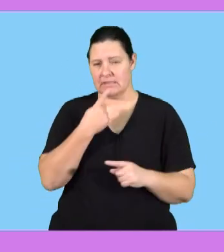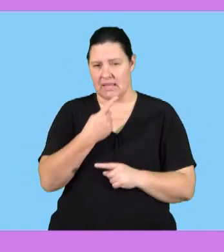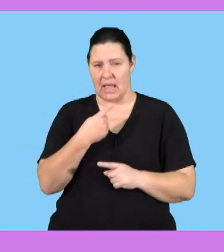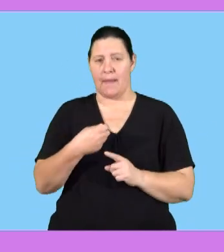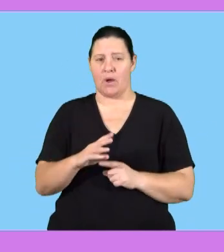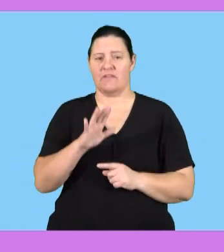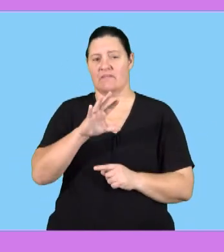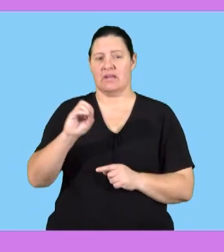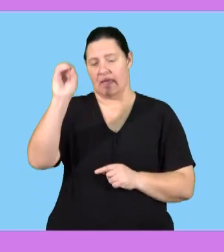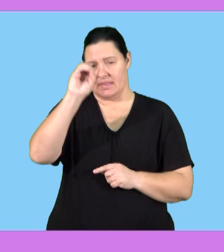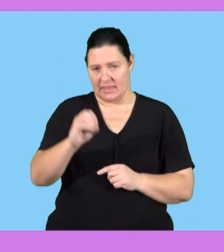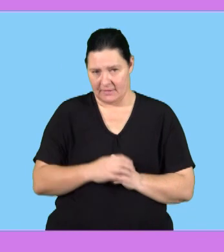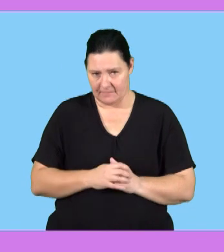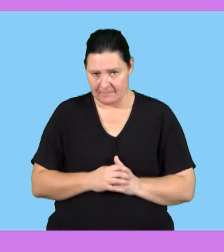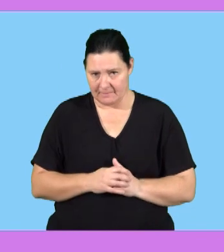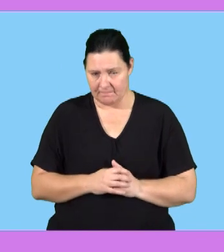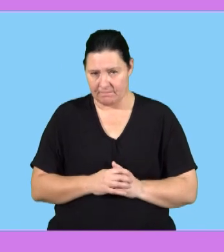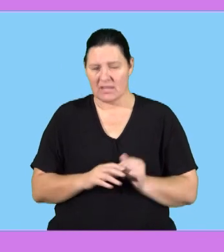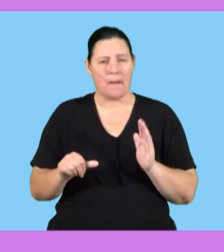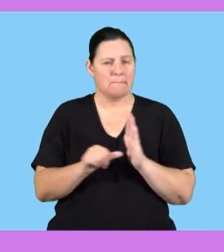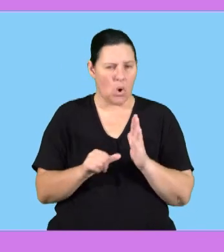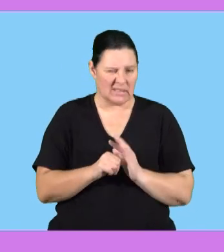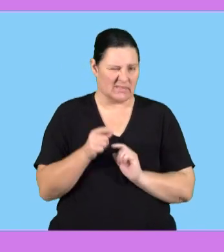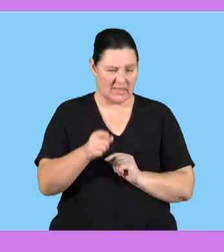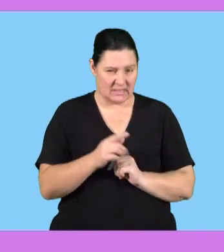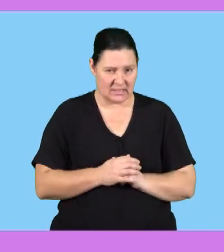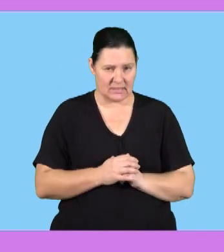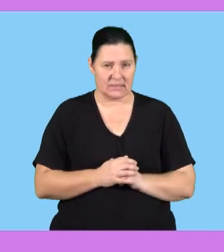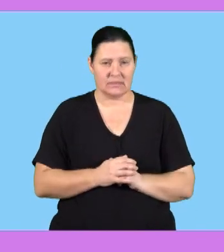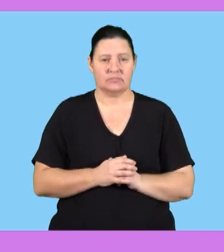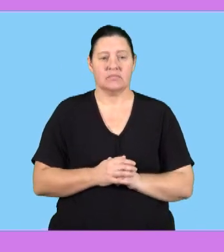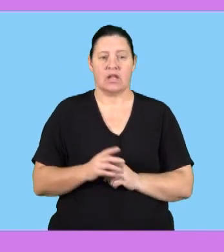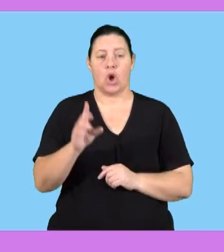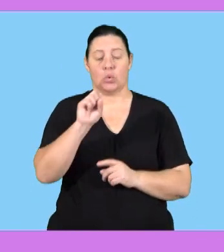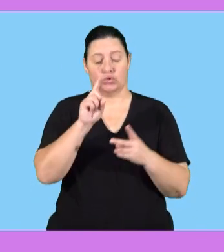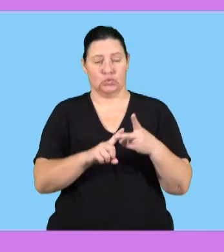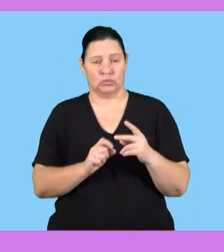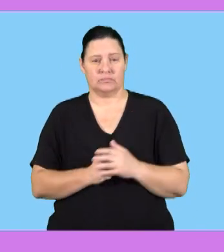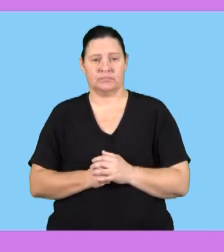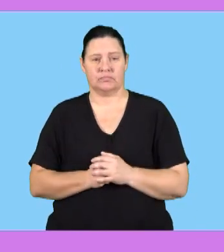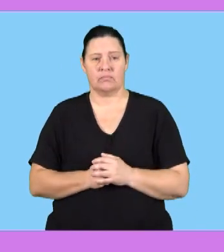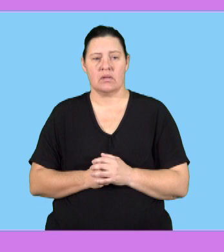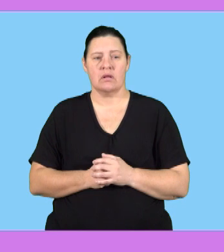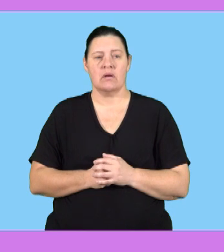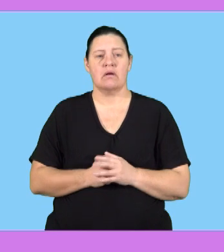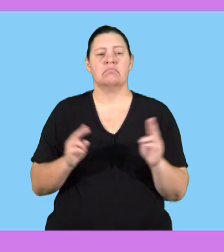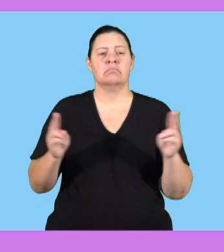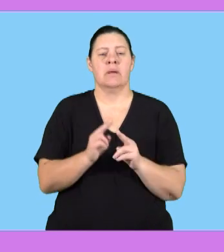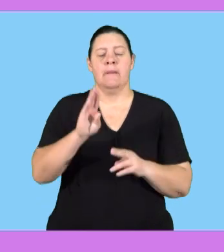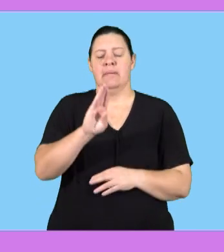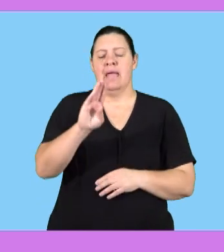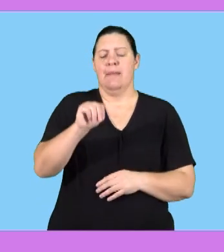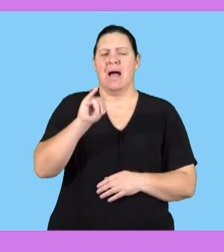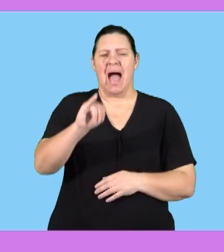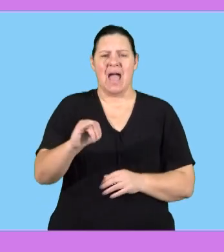is what we can say about the 50th percentile, the significance, the importance of it. Then question number 2, write the